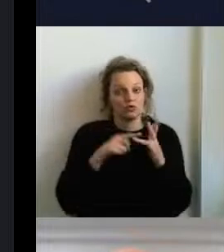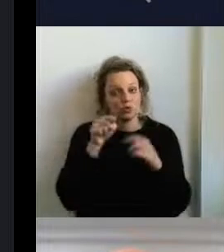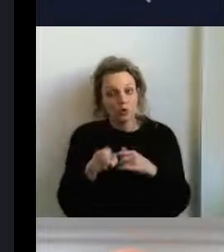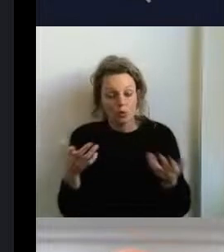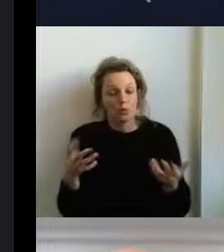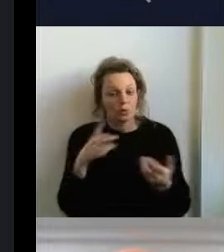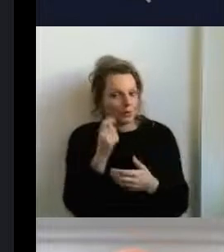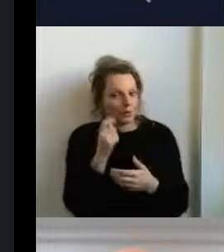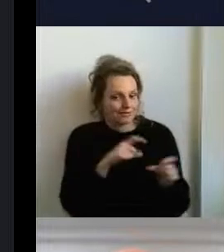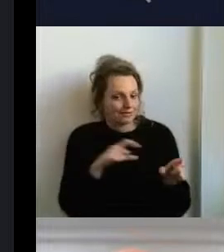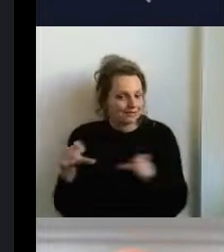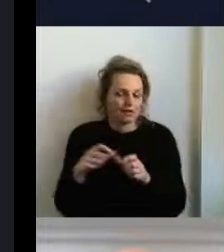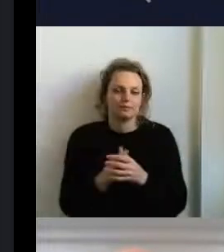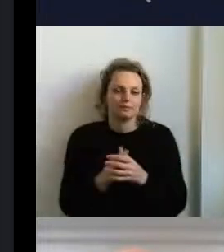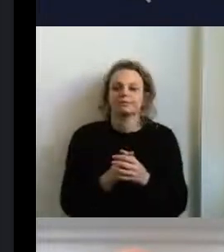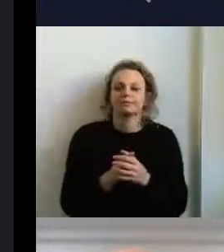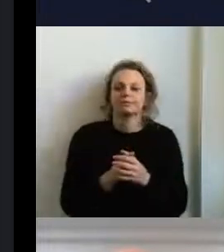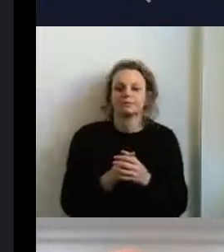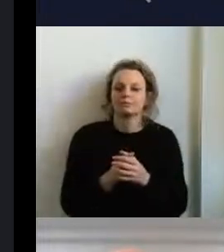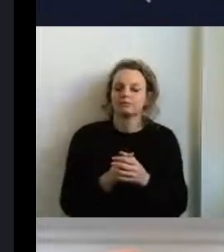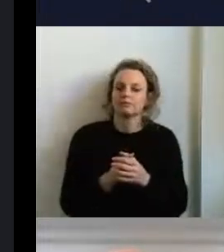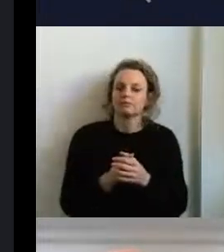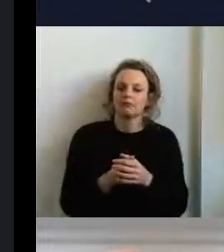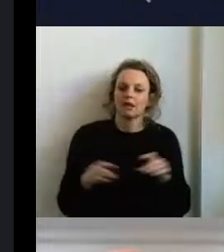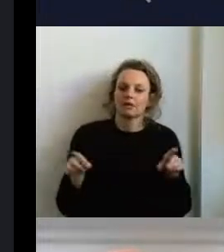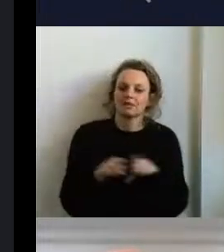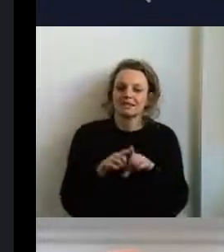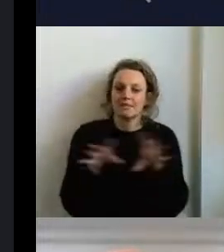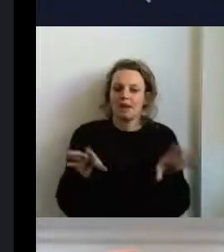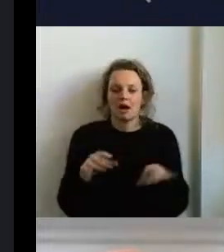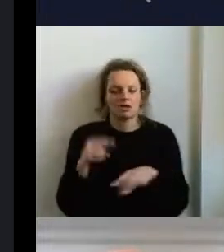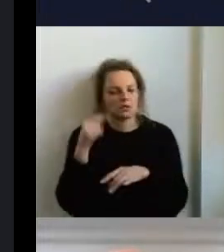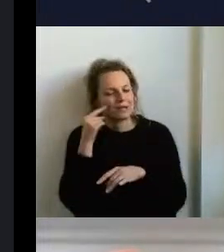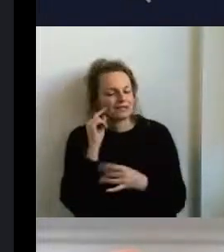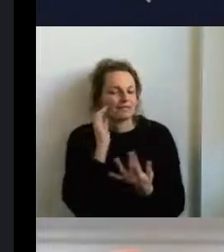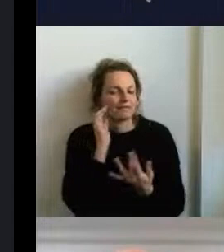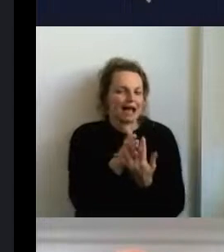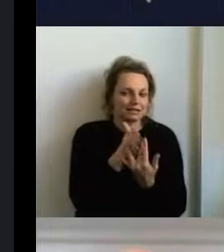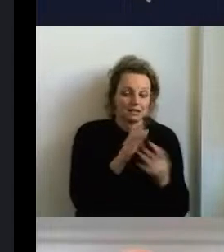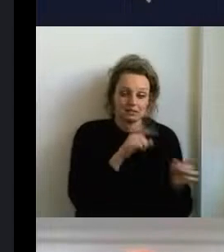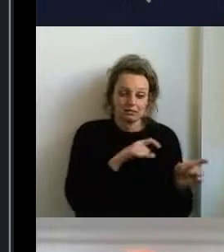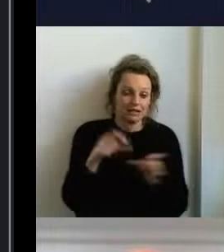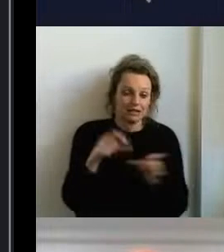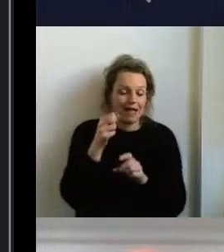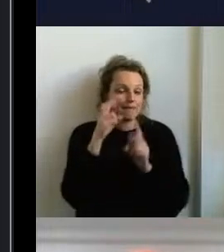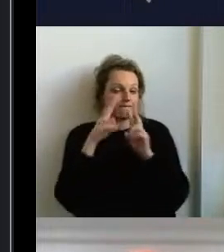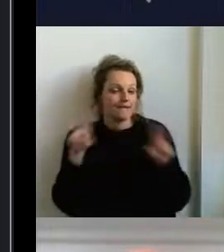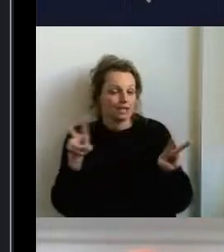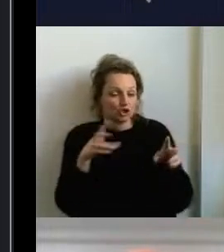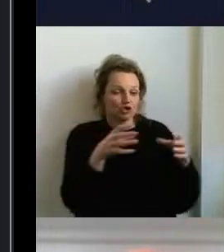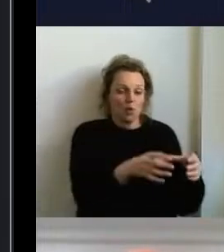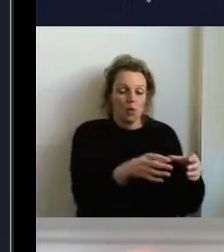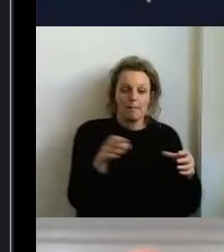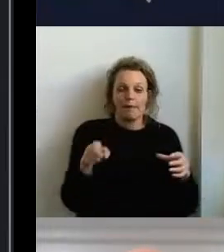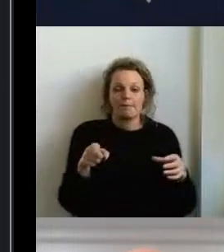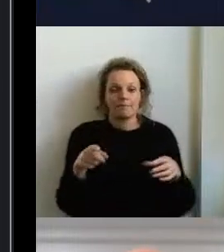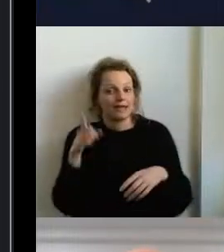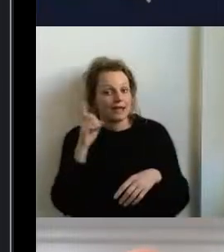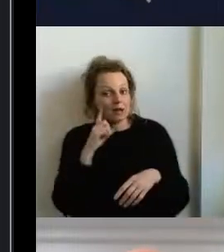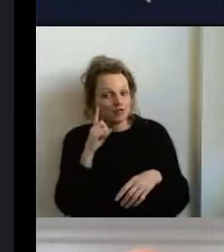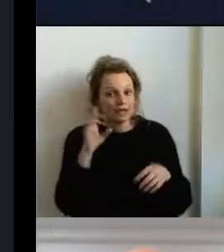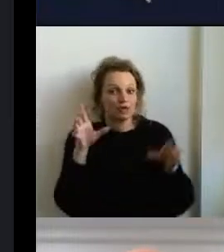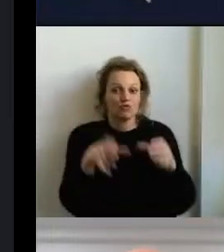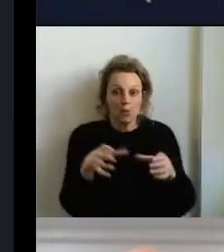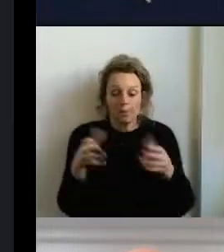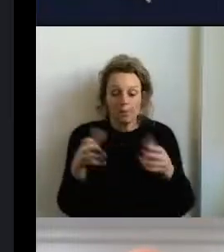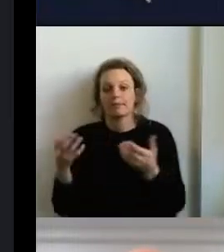And similar to ease of access, we've still got several groups. We've got the vision group, we've got the hearing group, we have